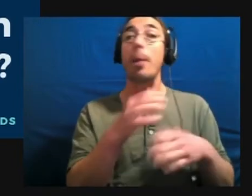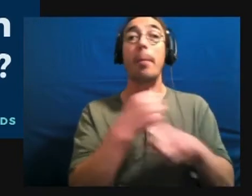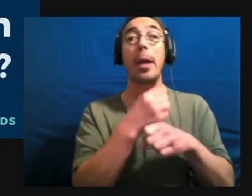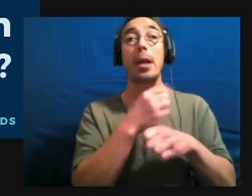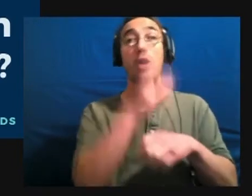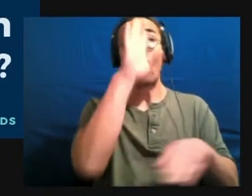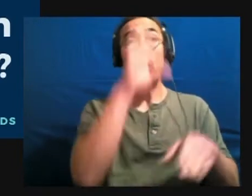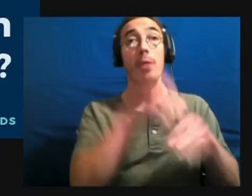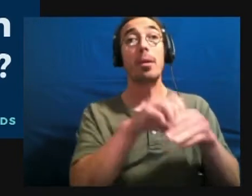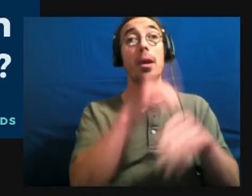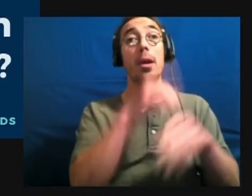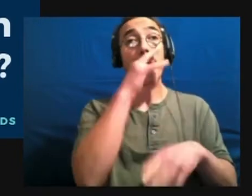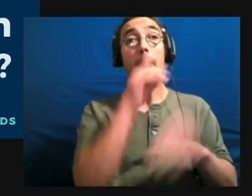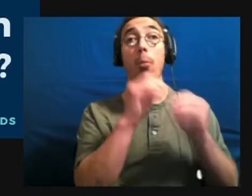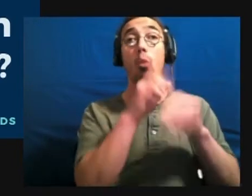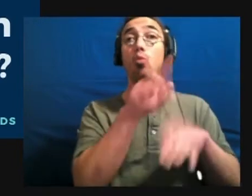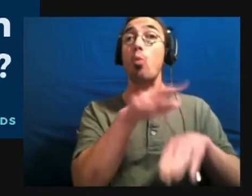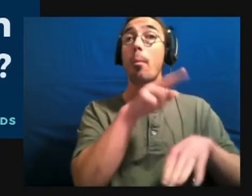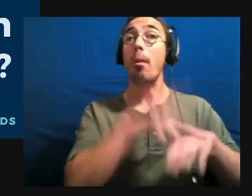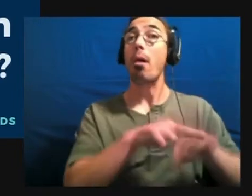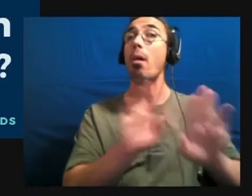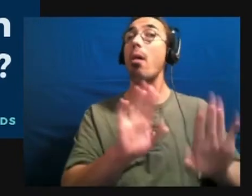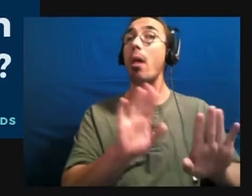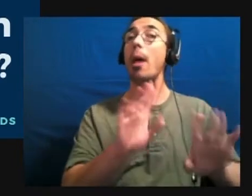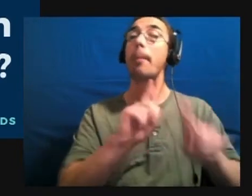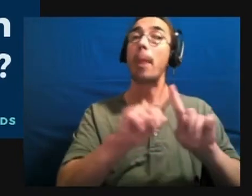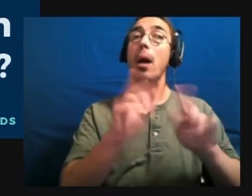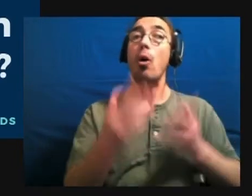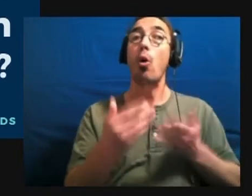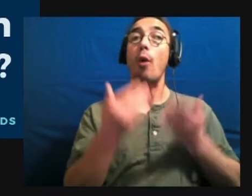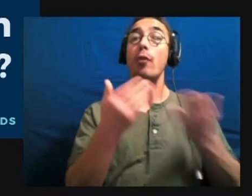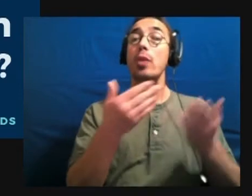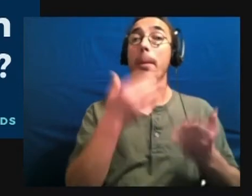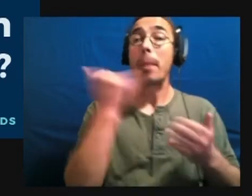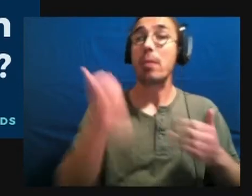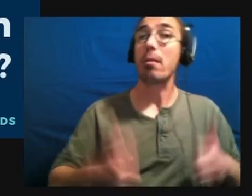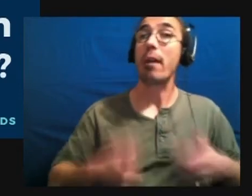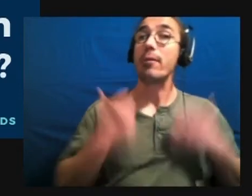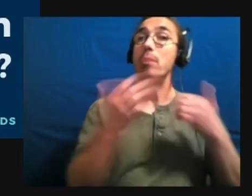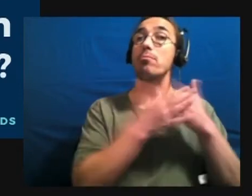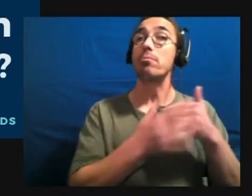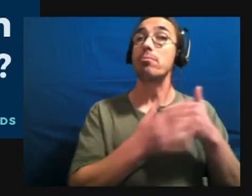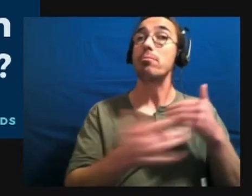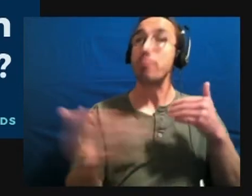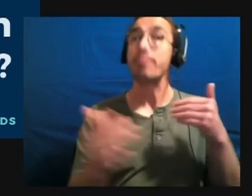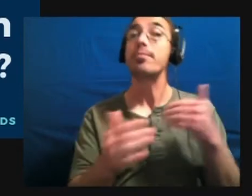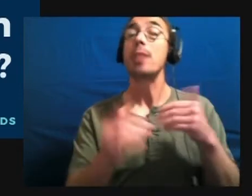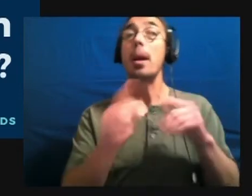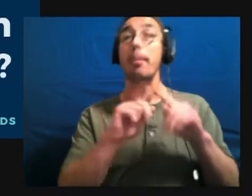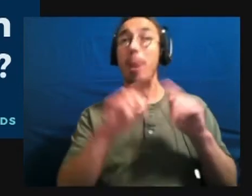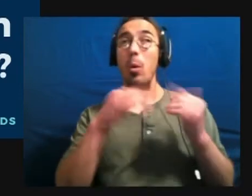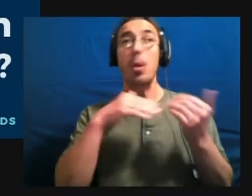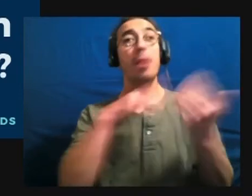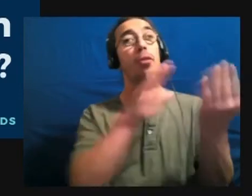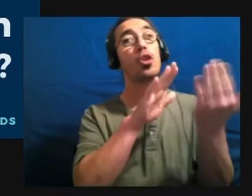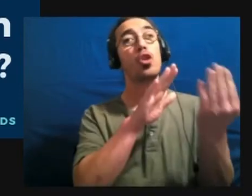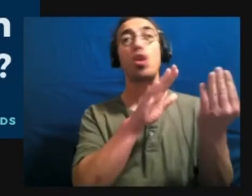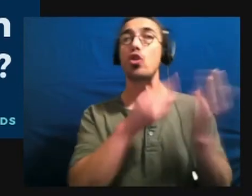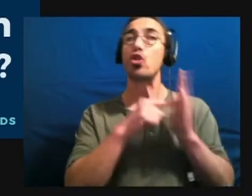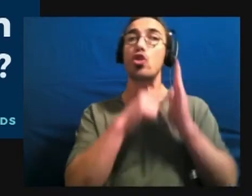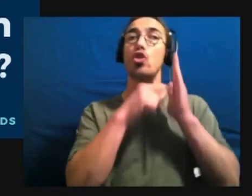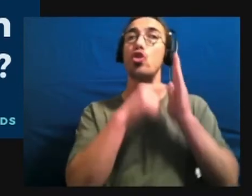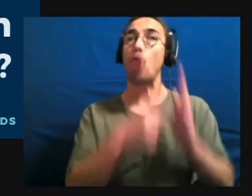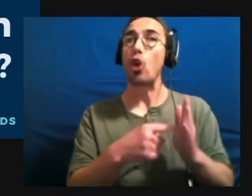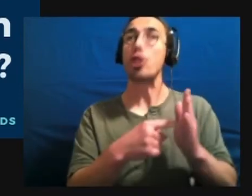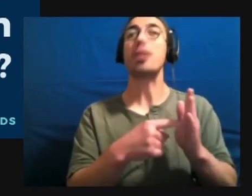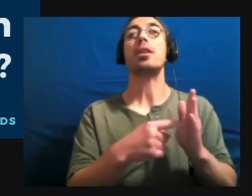want to give them the best life. But what you're doing is intervening on the blueprint of their future